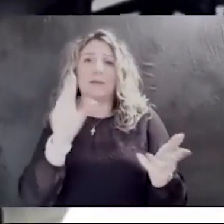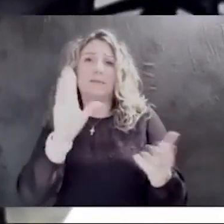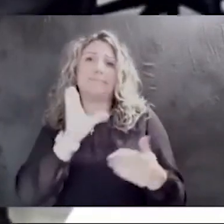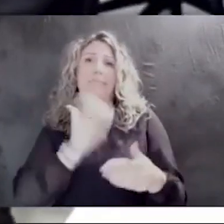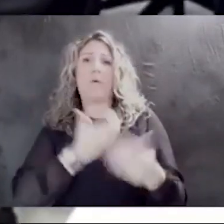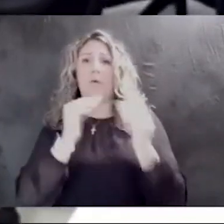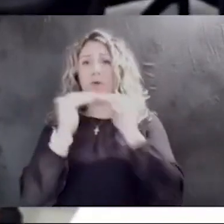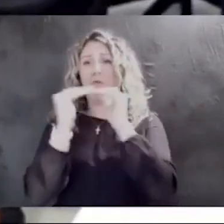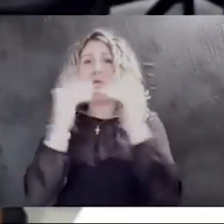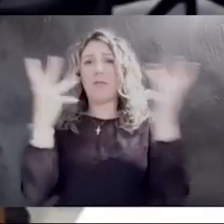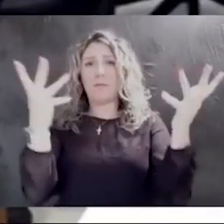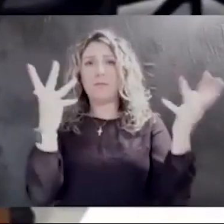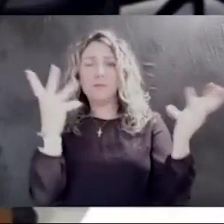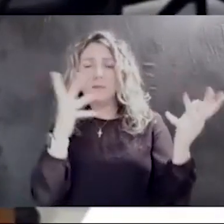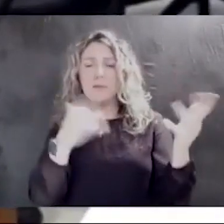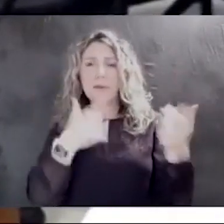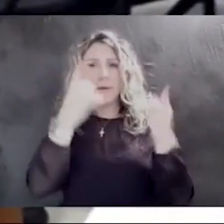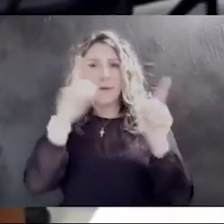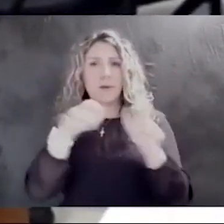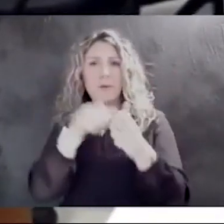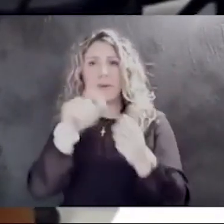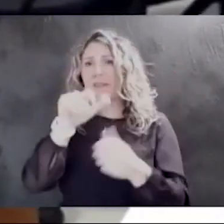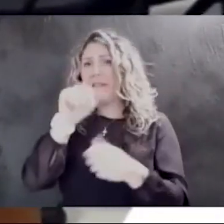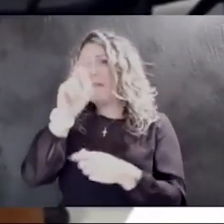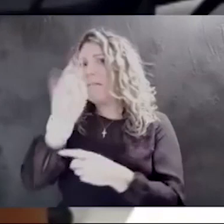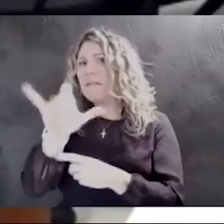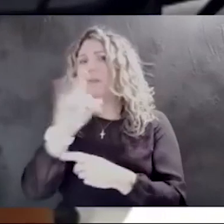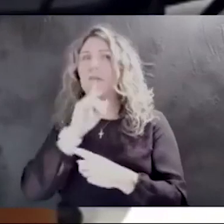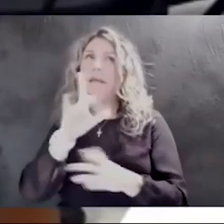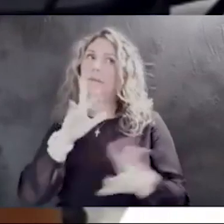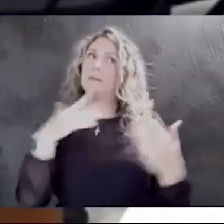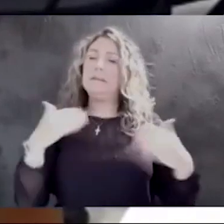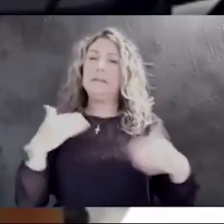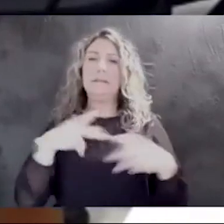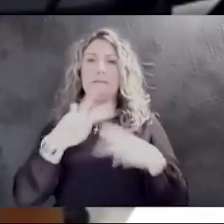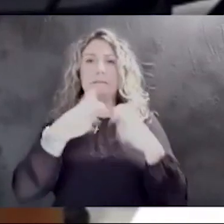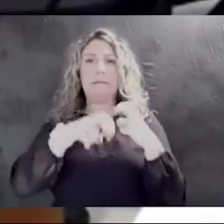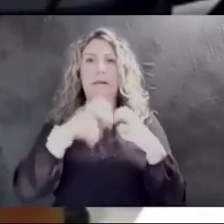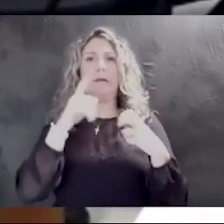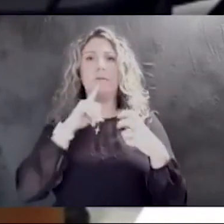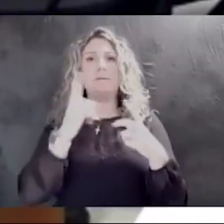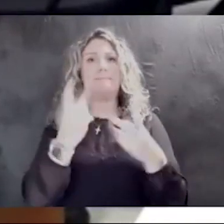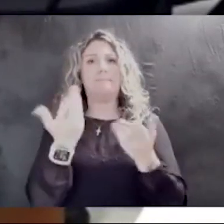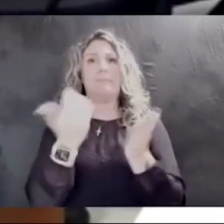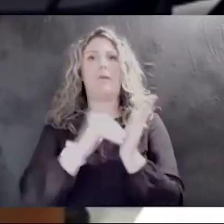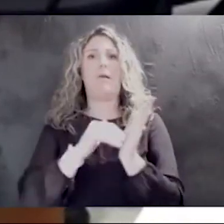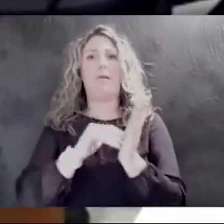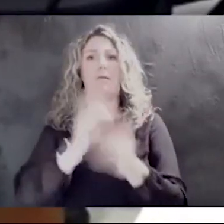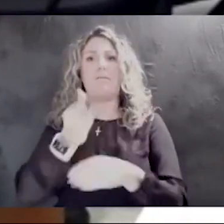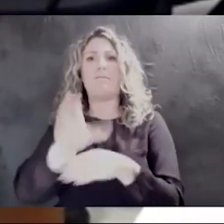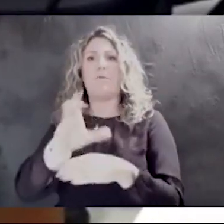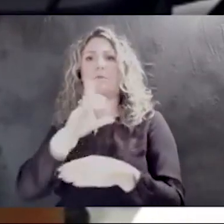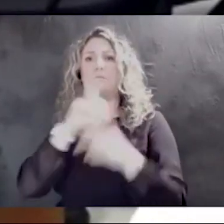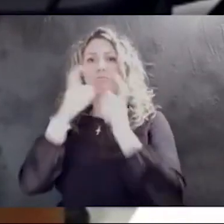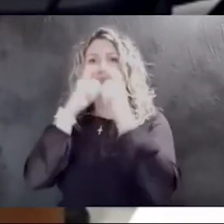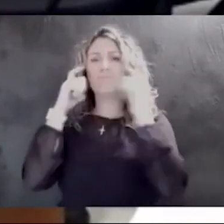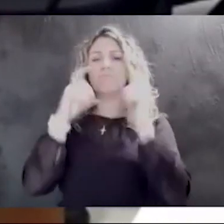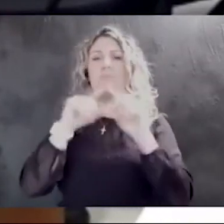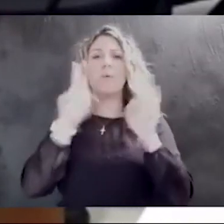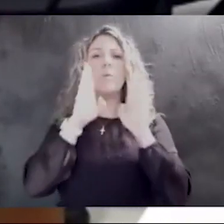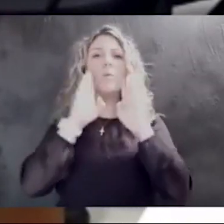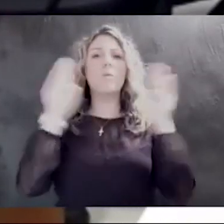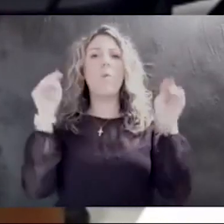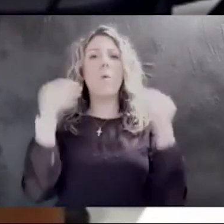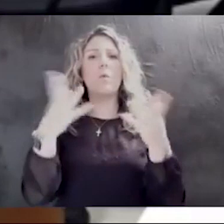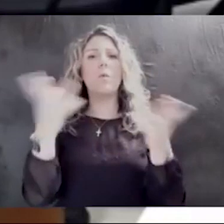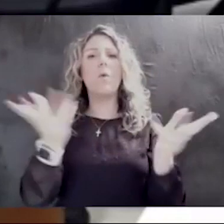that I think that's a pretty steep hill to climb, and I think the focus really just needs to continue to